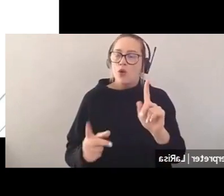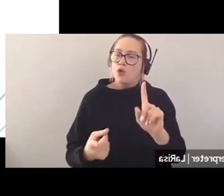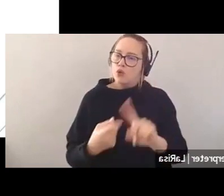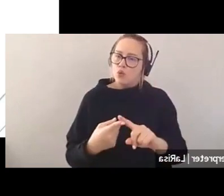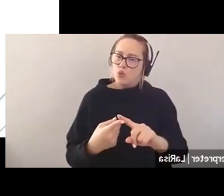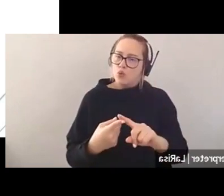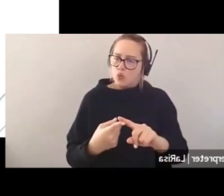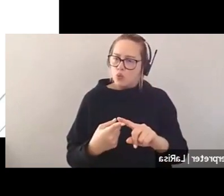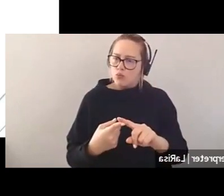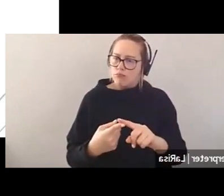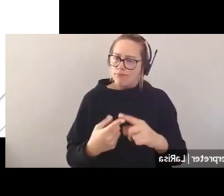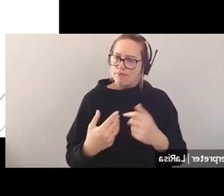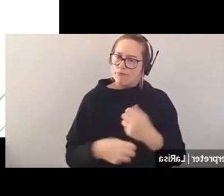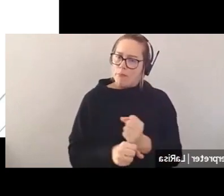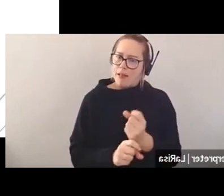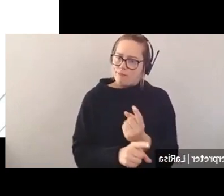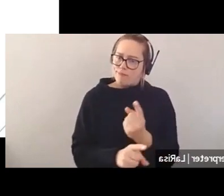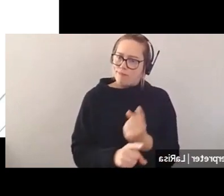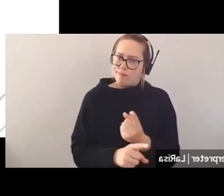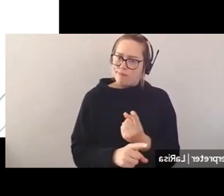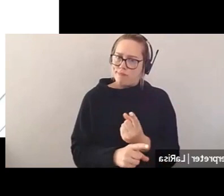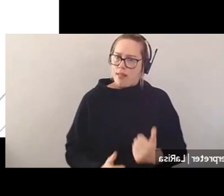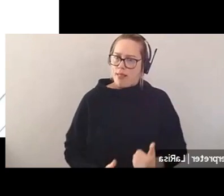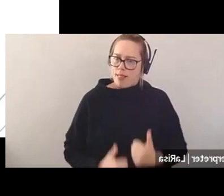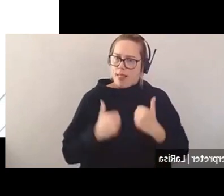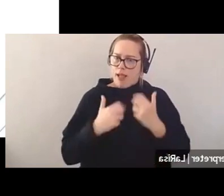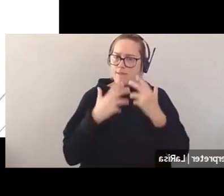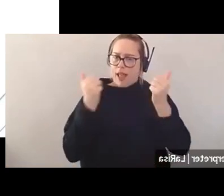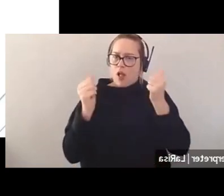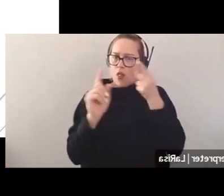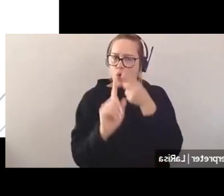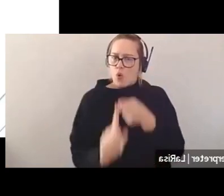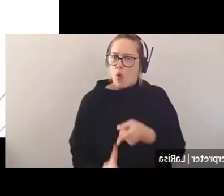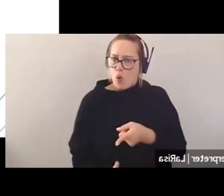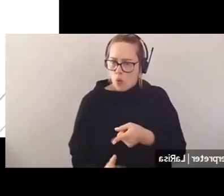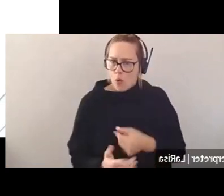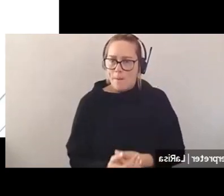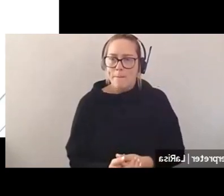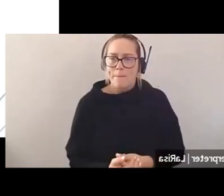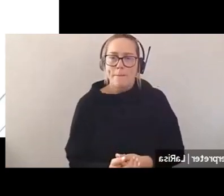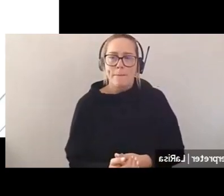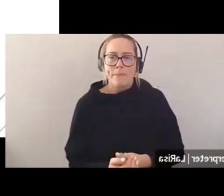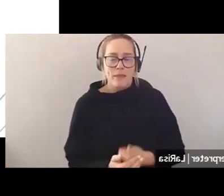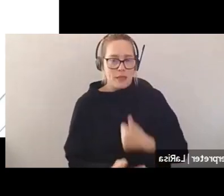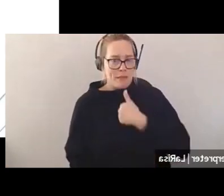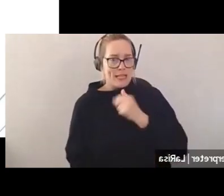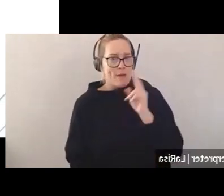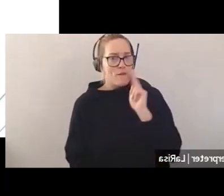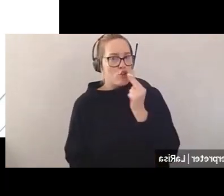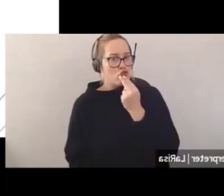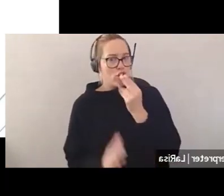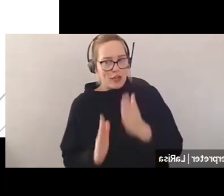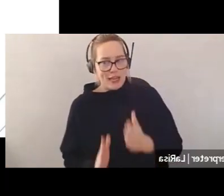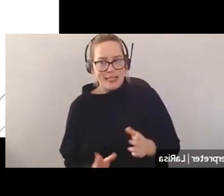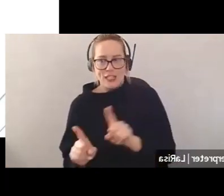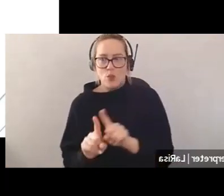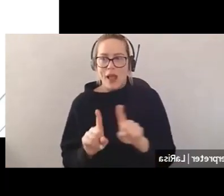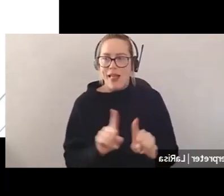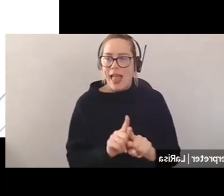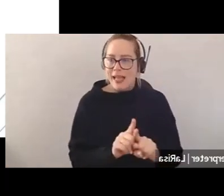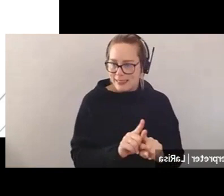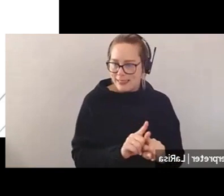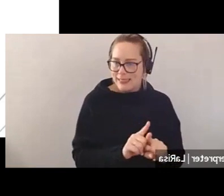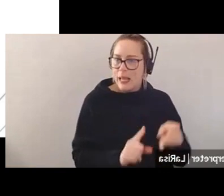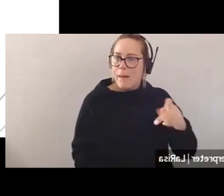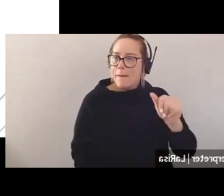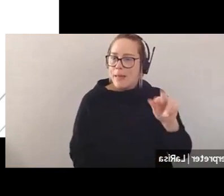to make lifestyle choices to meet their own health goals. And I'm a registered dietitian. I'm also a